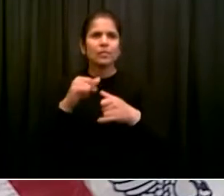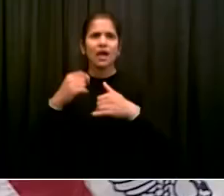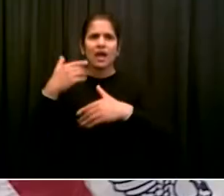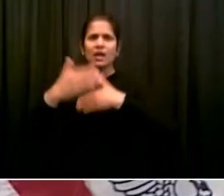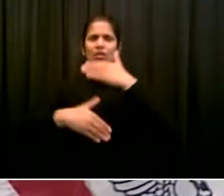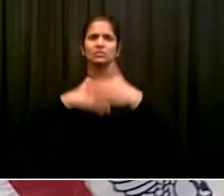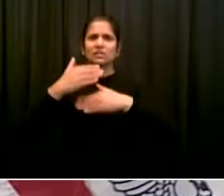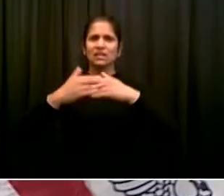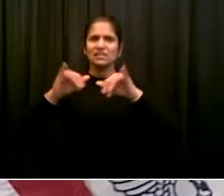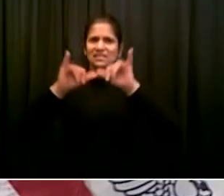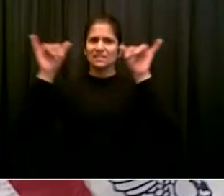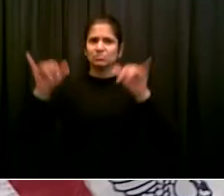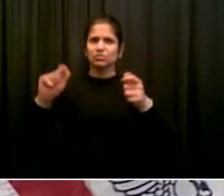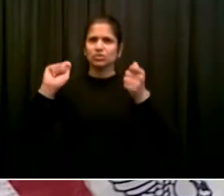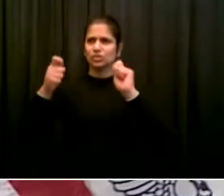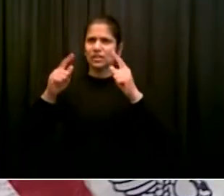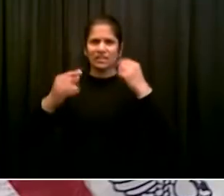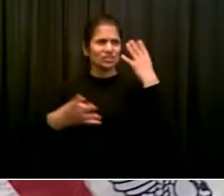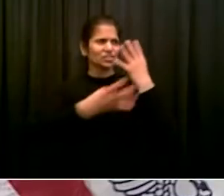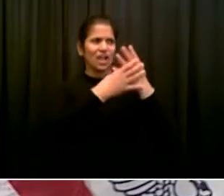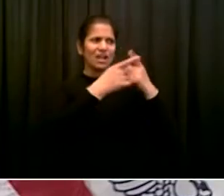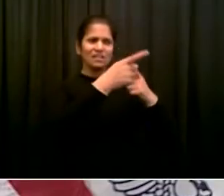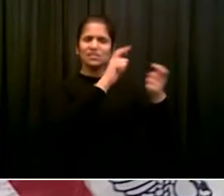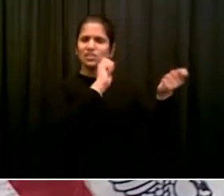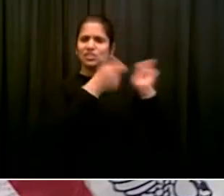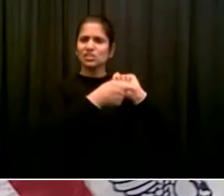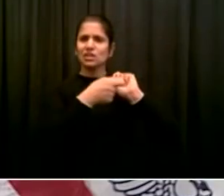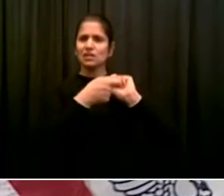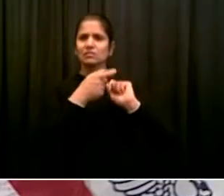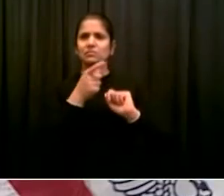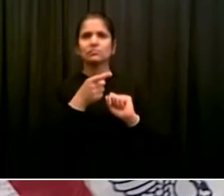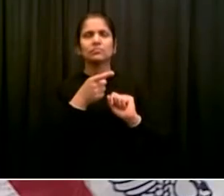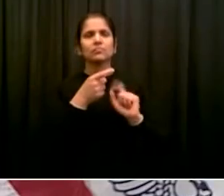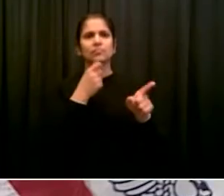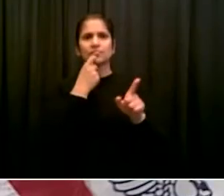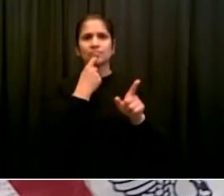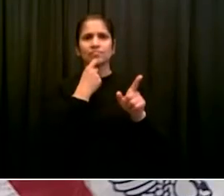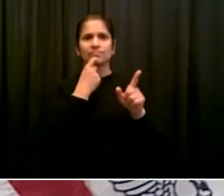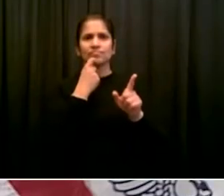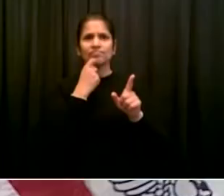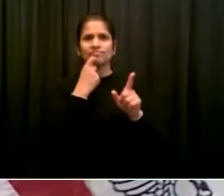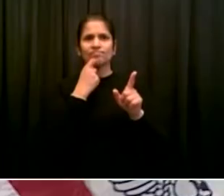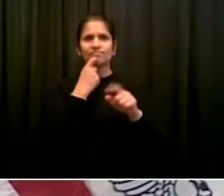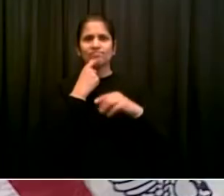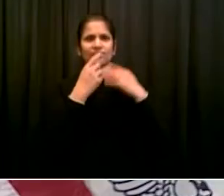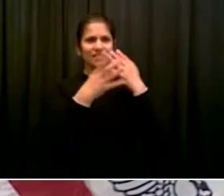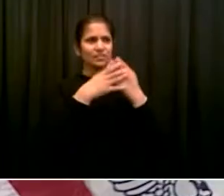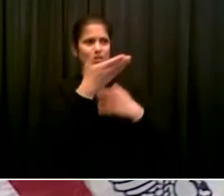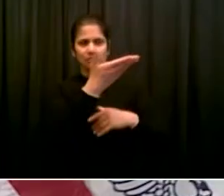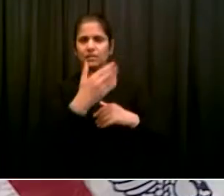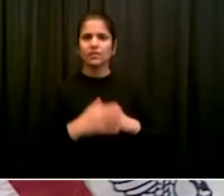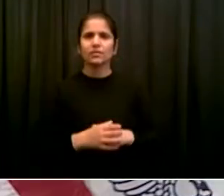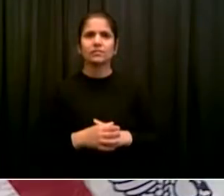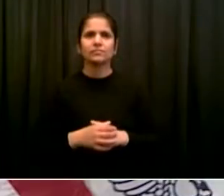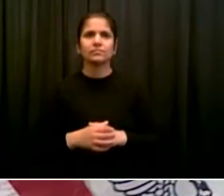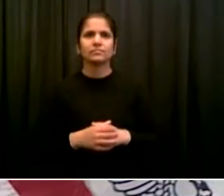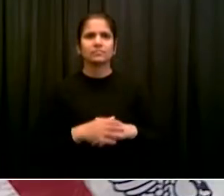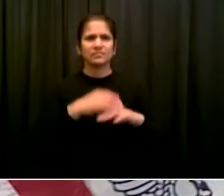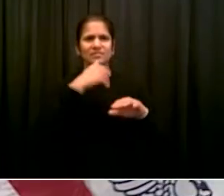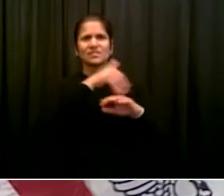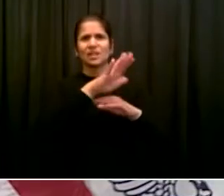jails should not just at the end of their time in jail, shouldn't just be sent out with no support. They should get, while in